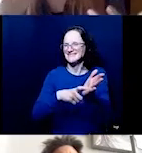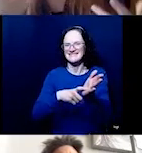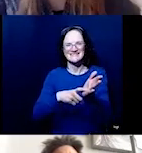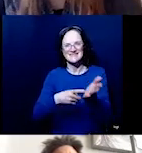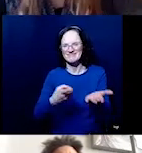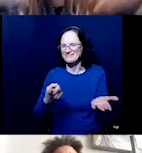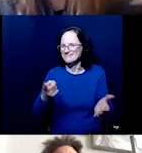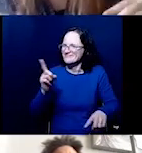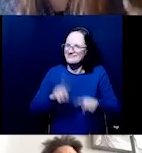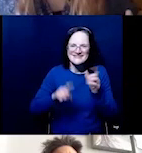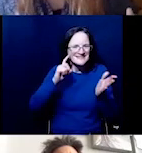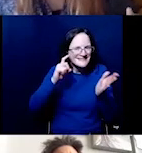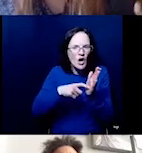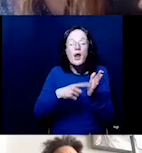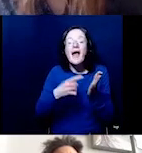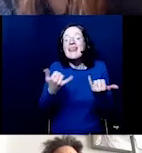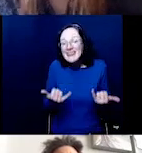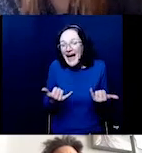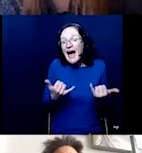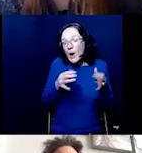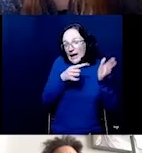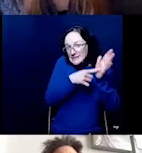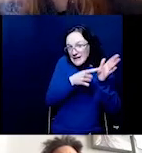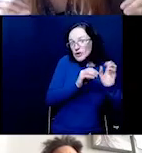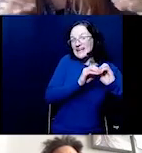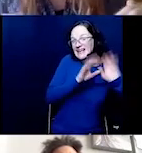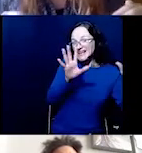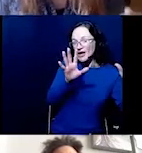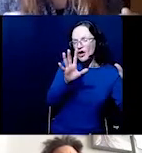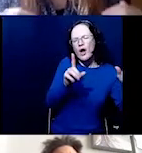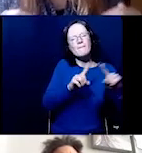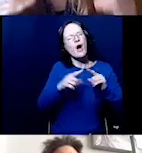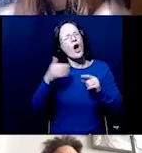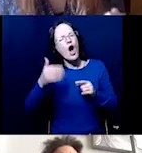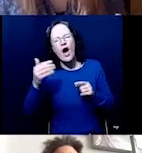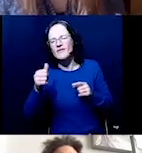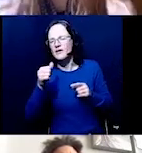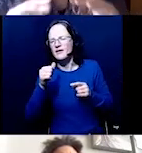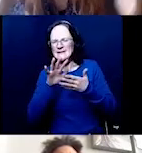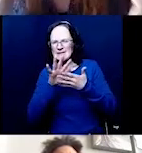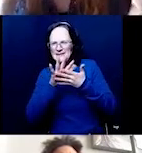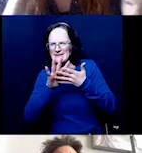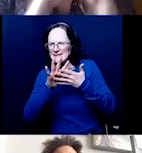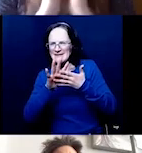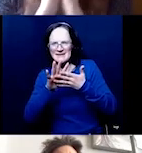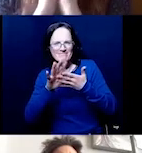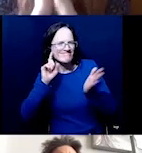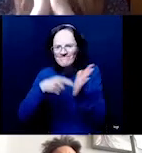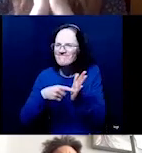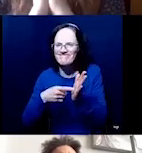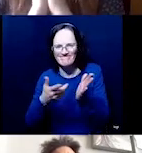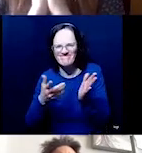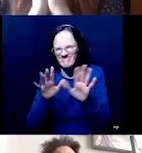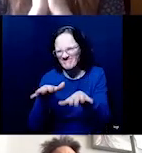So this is examples for you to understand, but it's really unseen often most of the time. So yeah. So